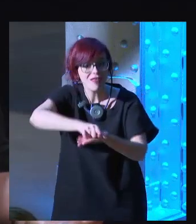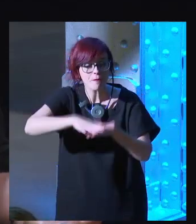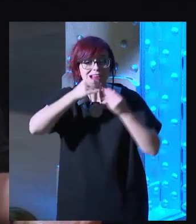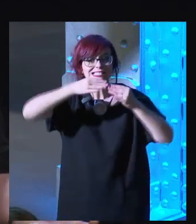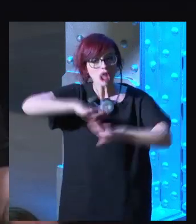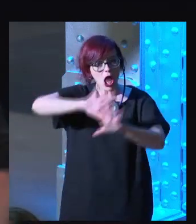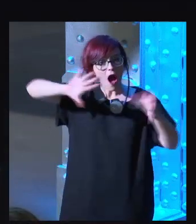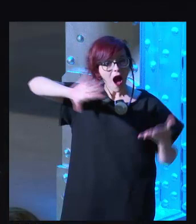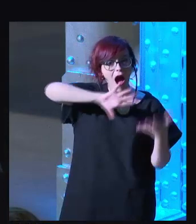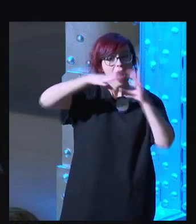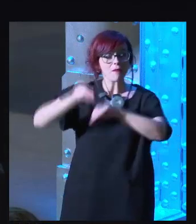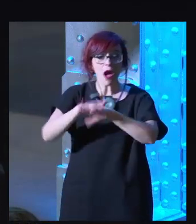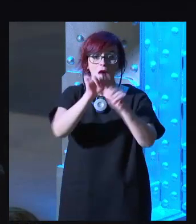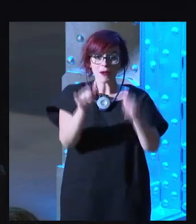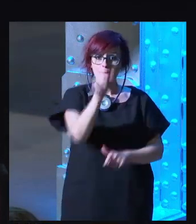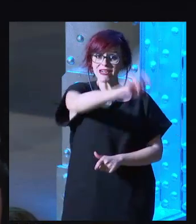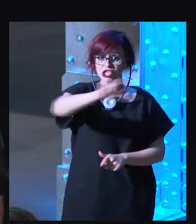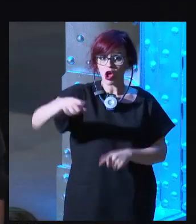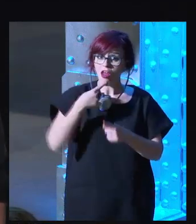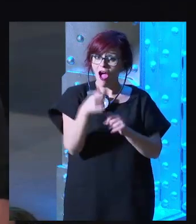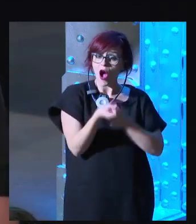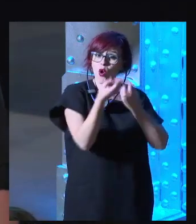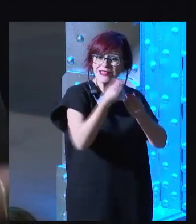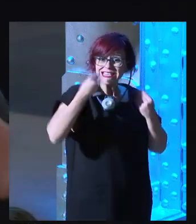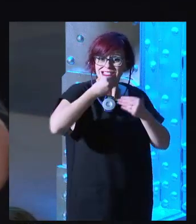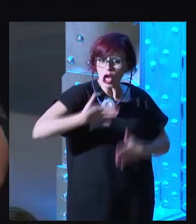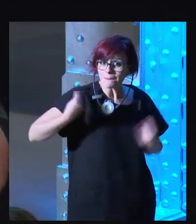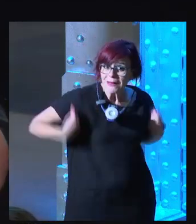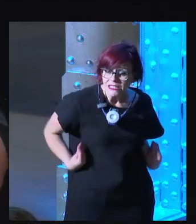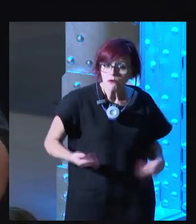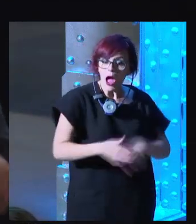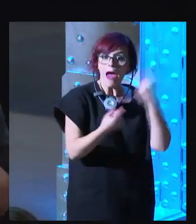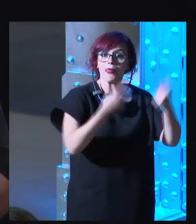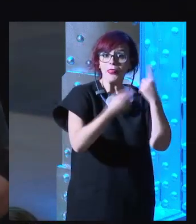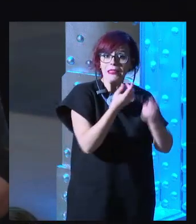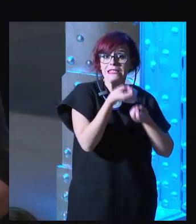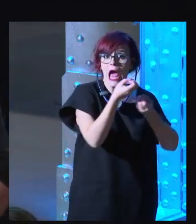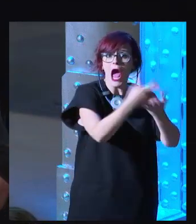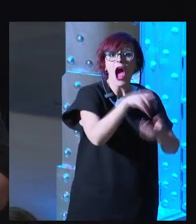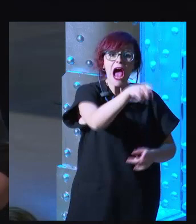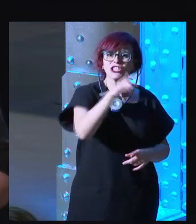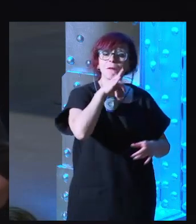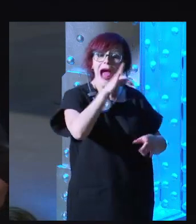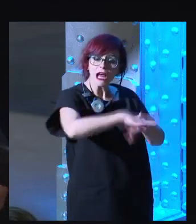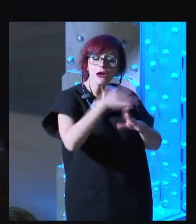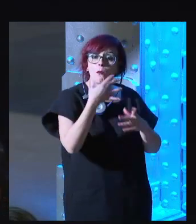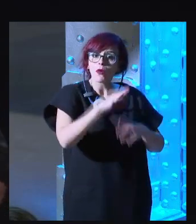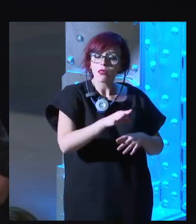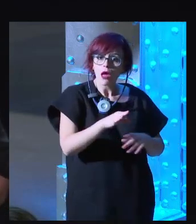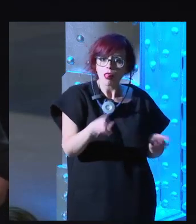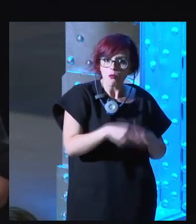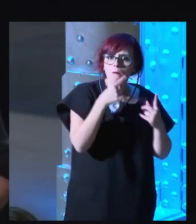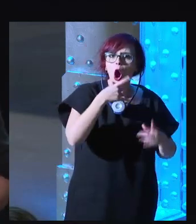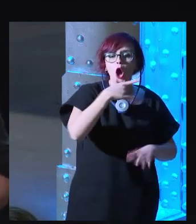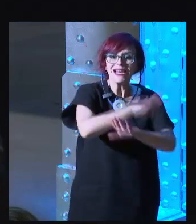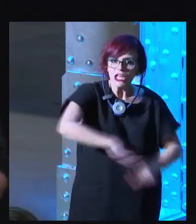get furious, don't they? They say, that's not what happened, or you've missed a bit out, because children are very literal. And we're not as we